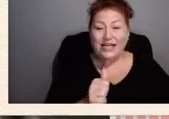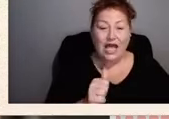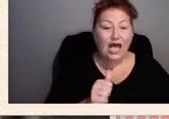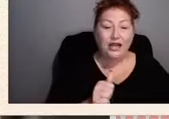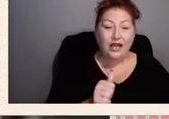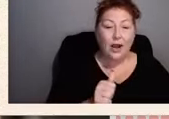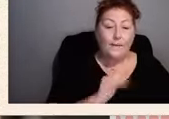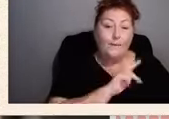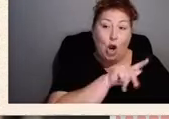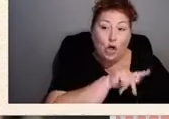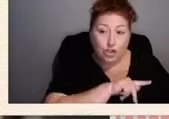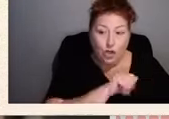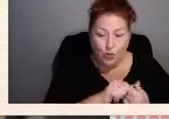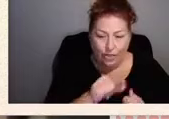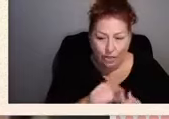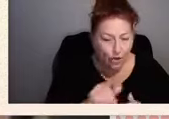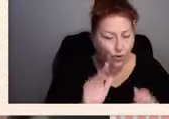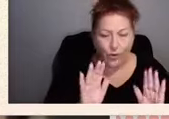with you. It's just